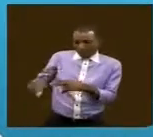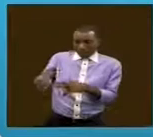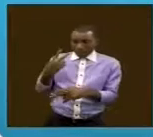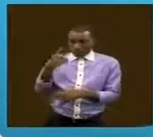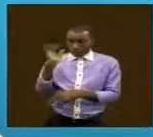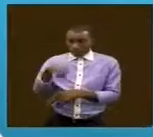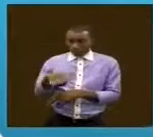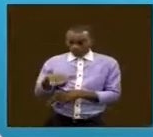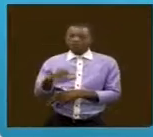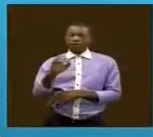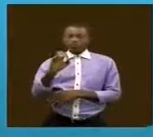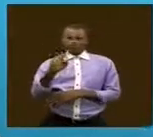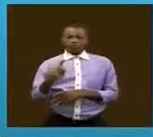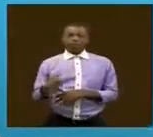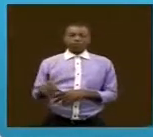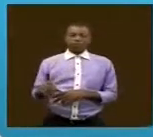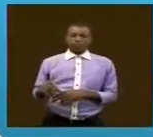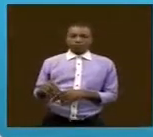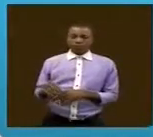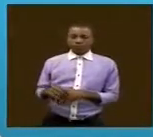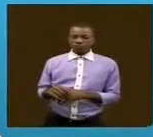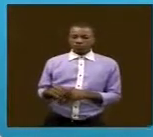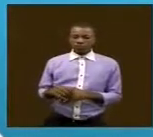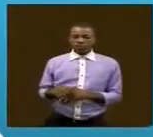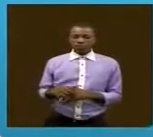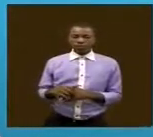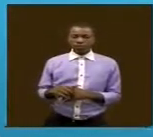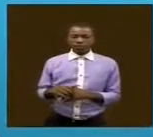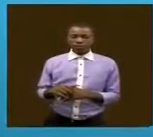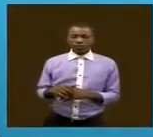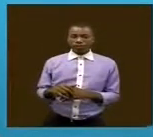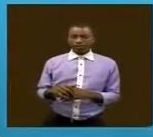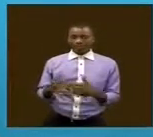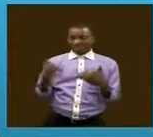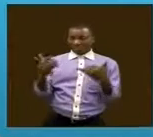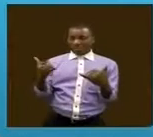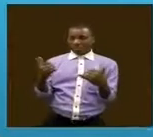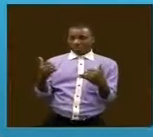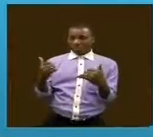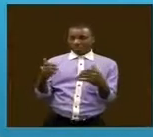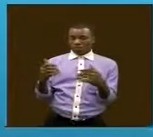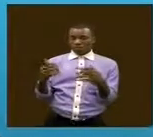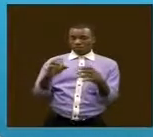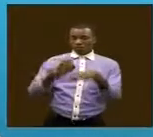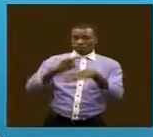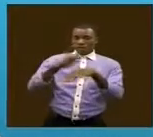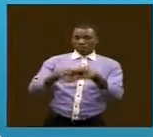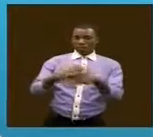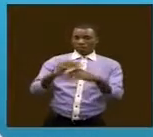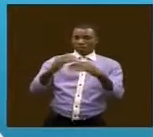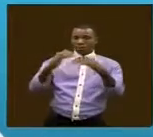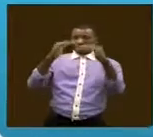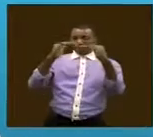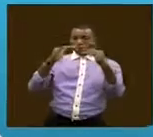Okay, that is good. Now, let's take them stage by stage.